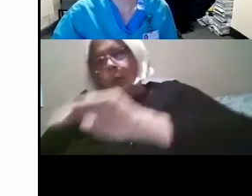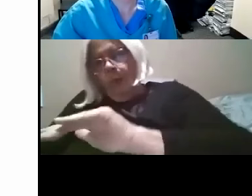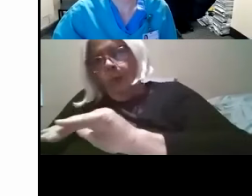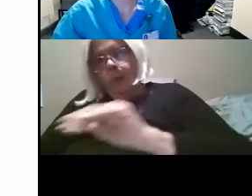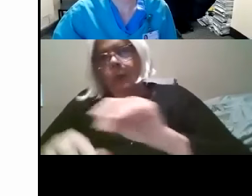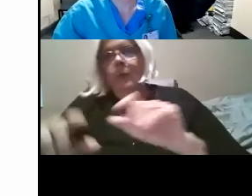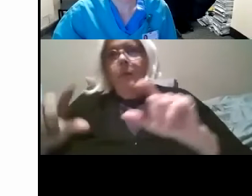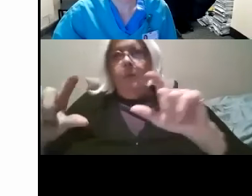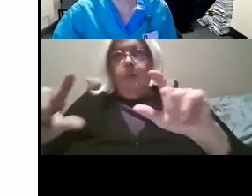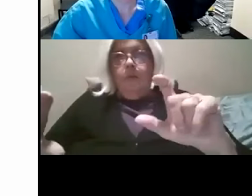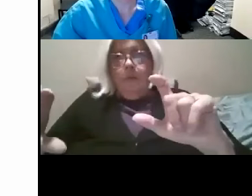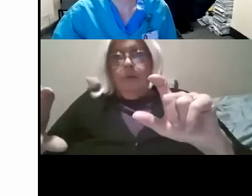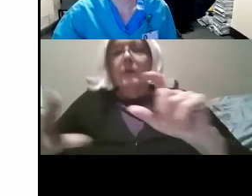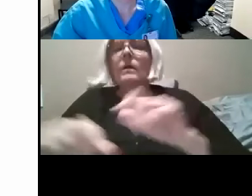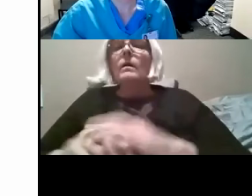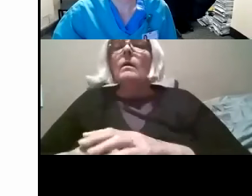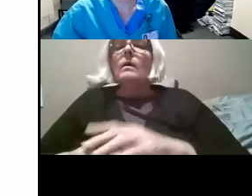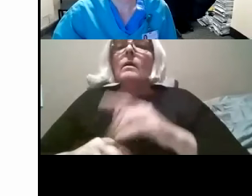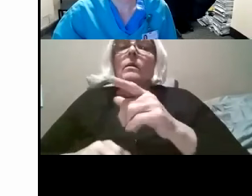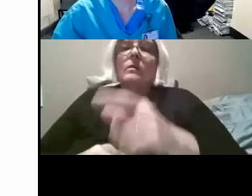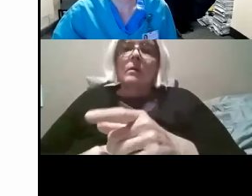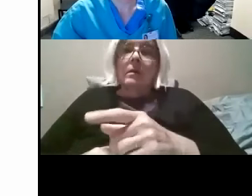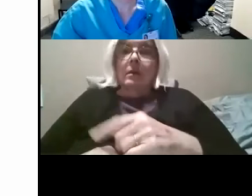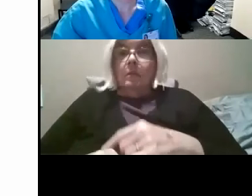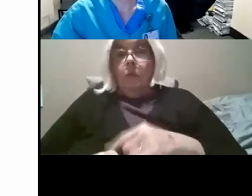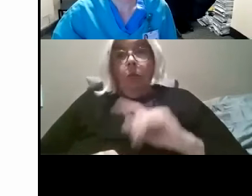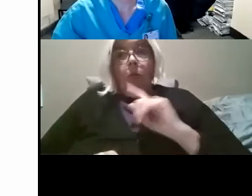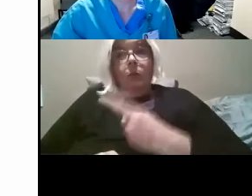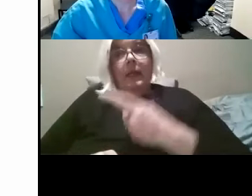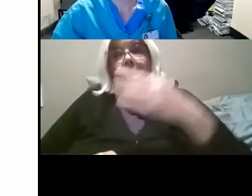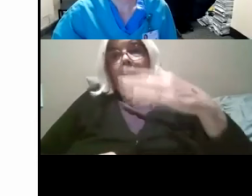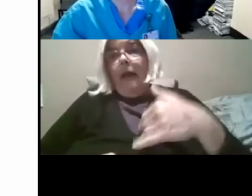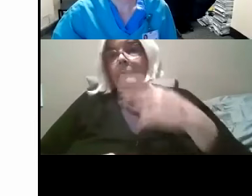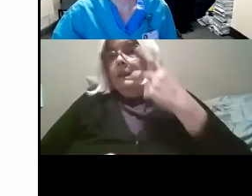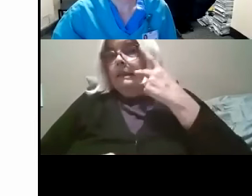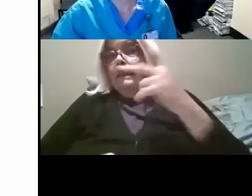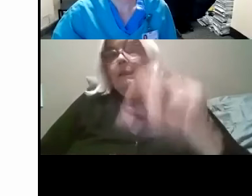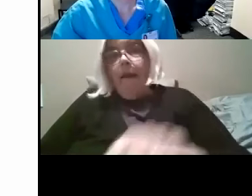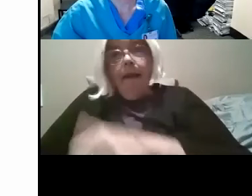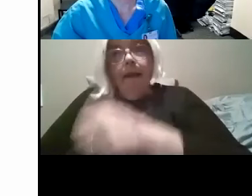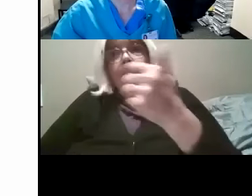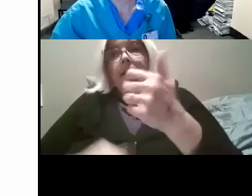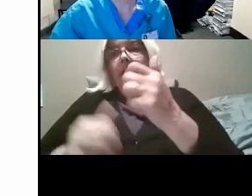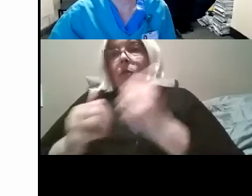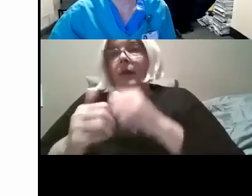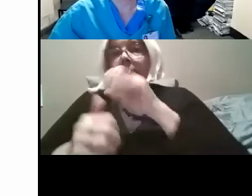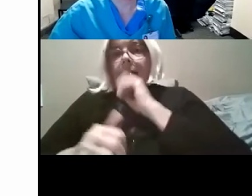to 11-year-olds because we haven't seen any cases in the study.